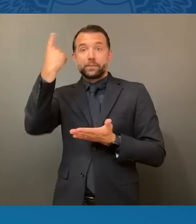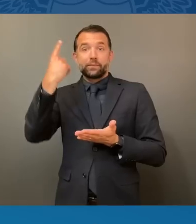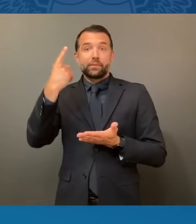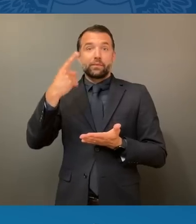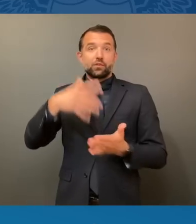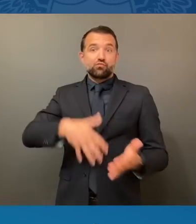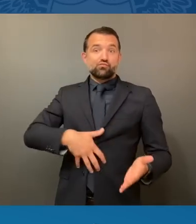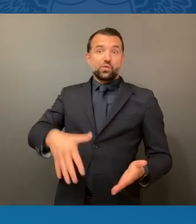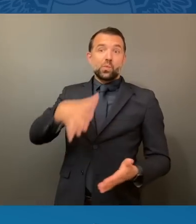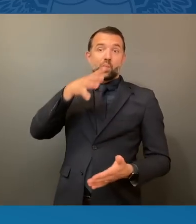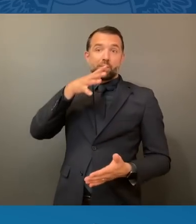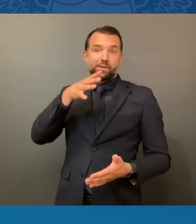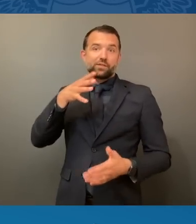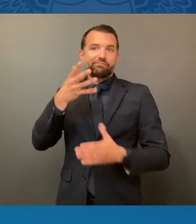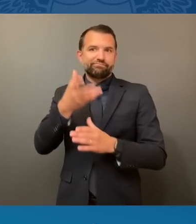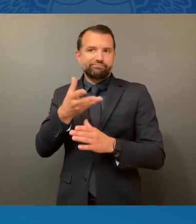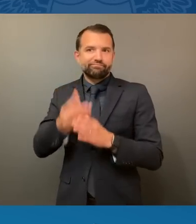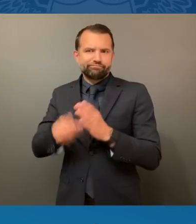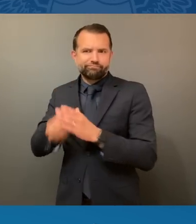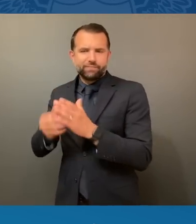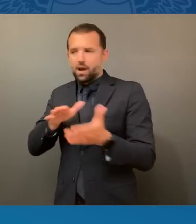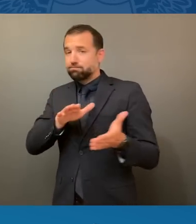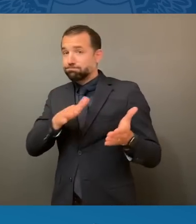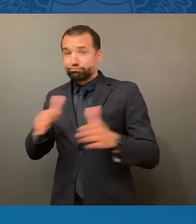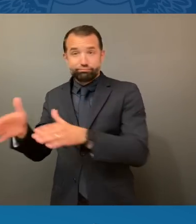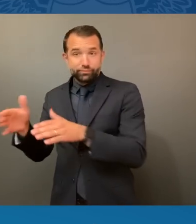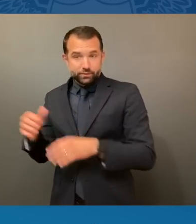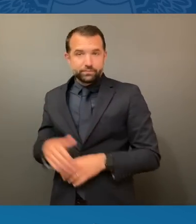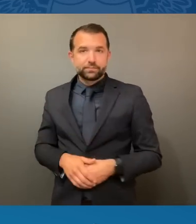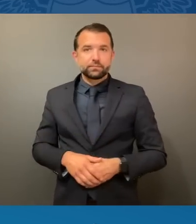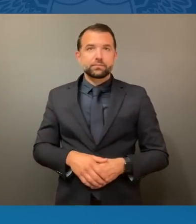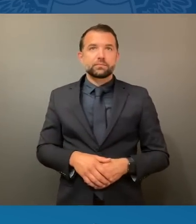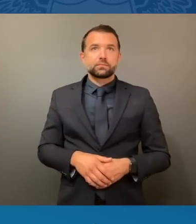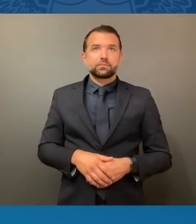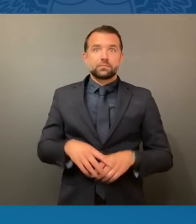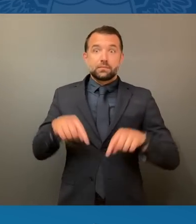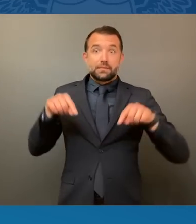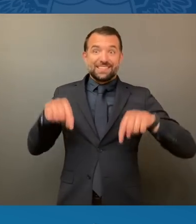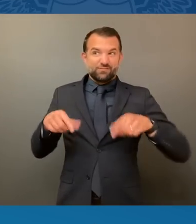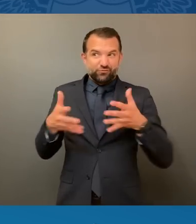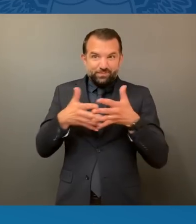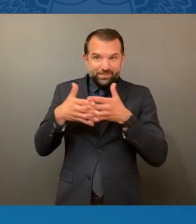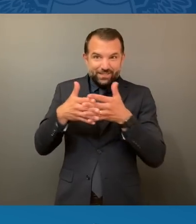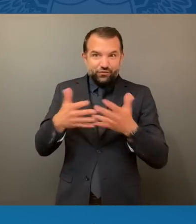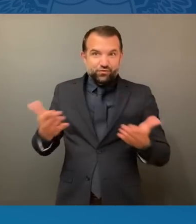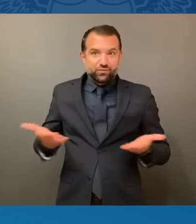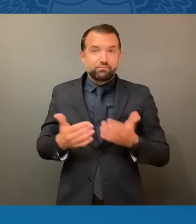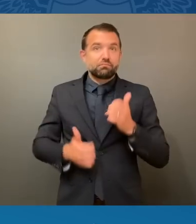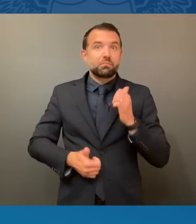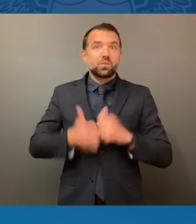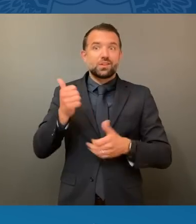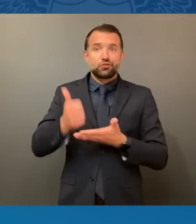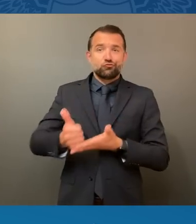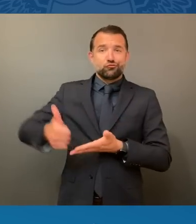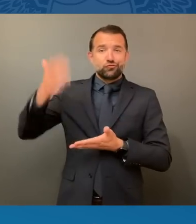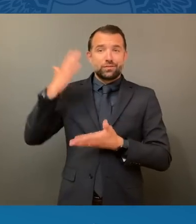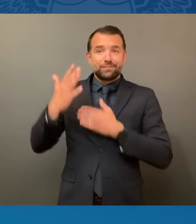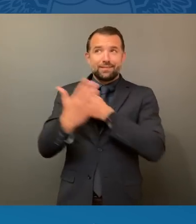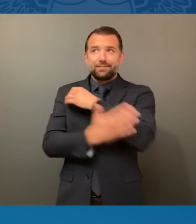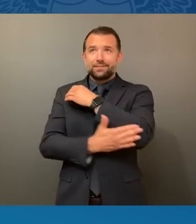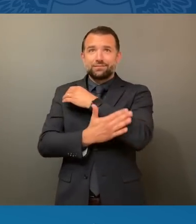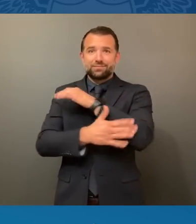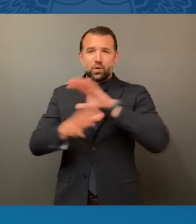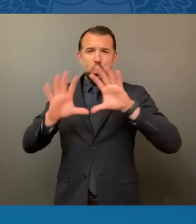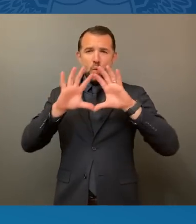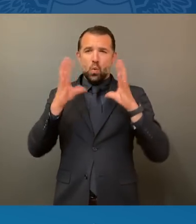America, one of the wealthiest nations in the world, Yes. we have one of the highest rates of maternal mortality. Black women are 3